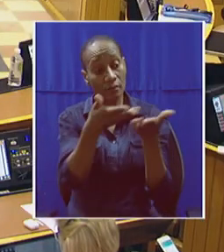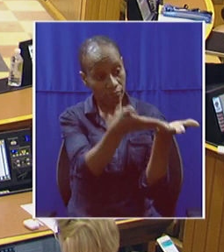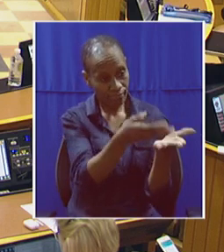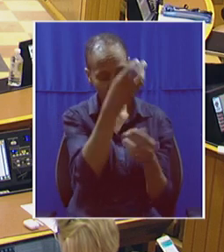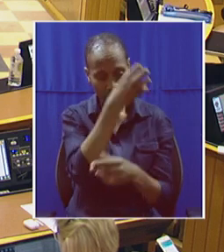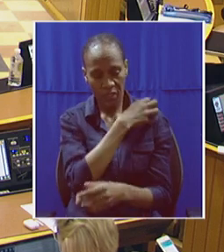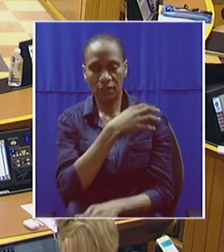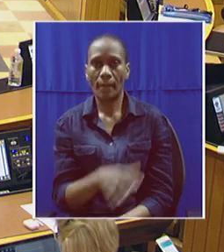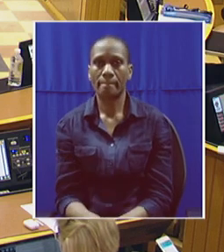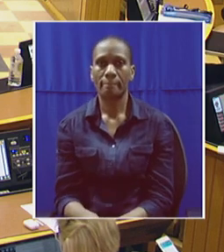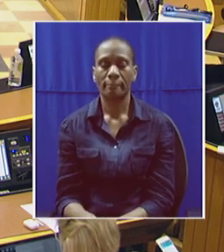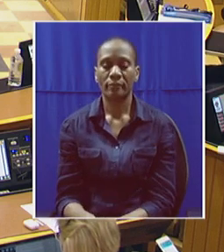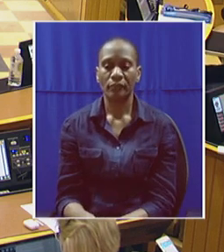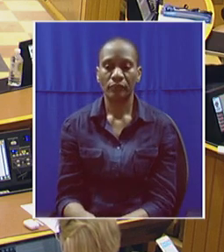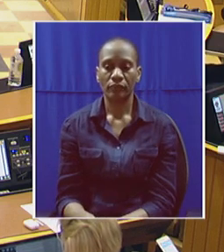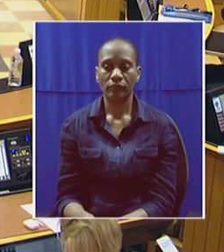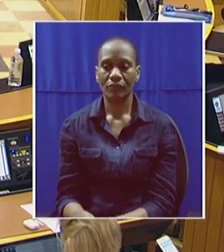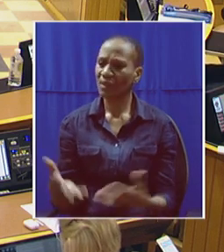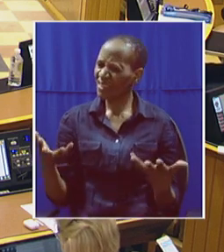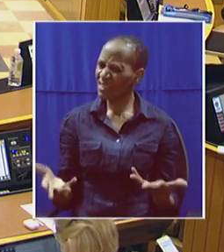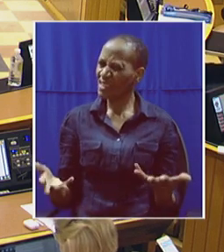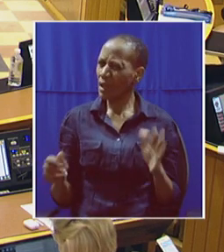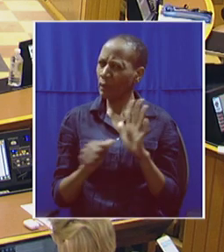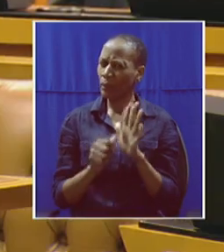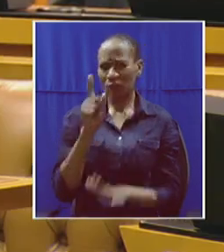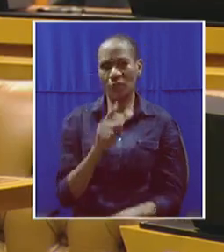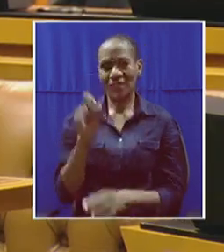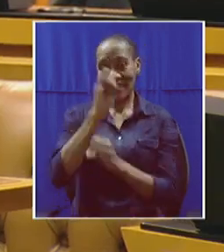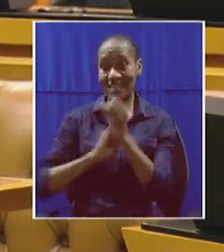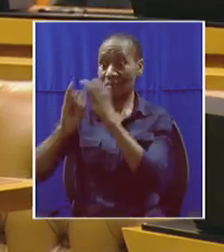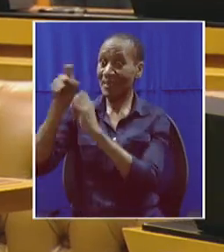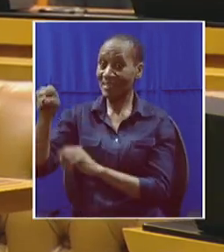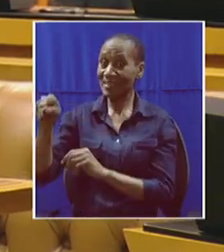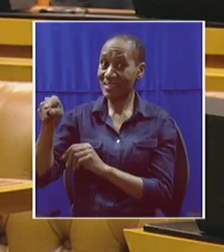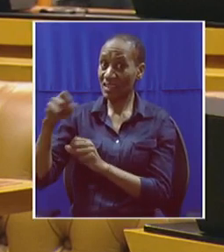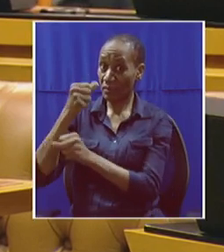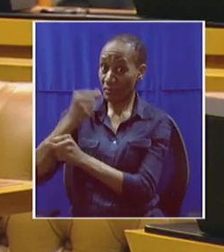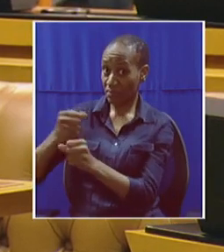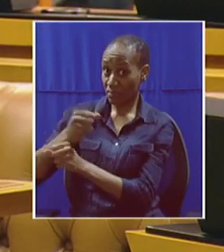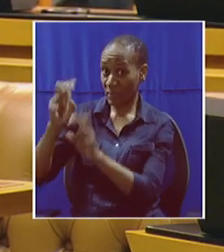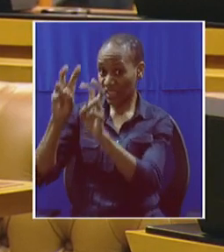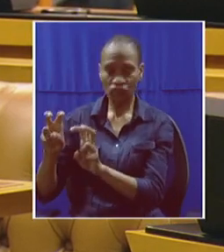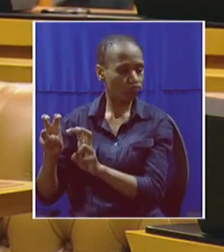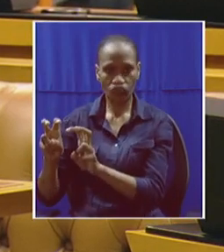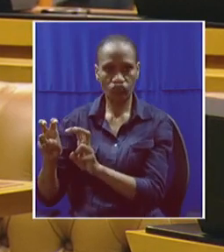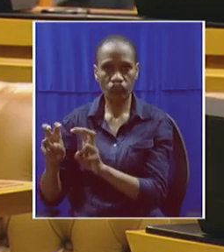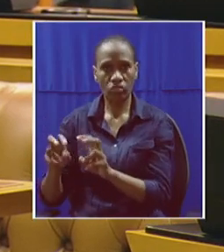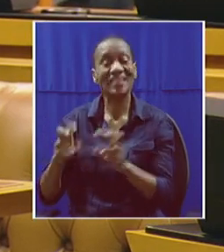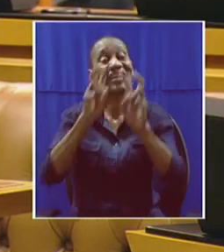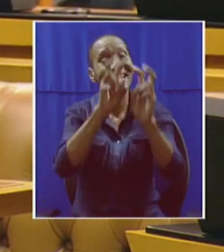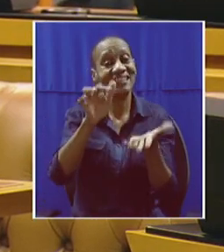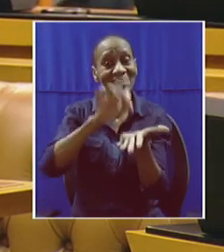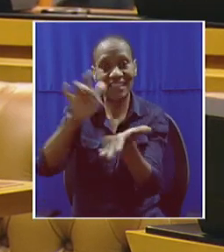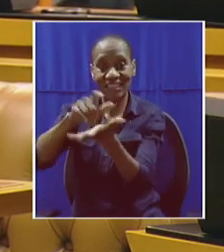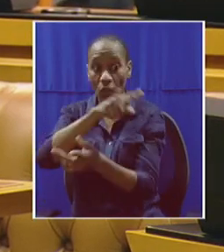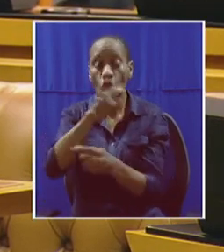Minister it is not the Independence that generates energy it is power stations that are based on